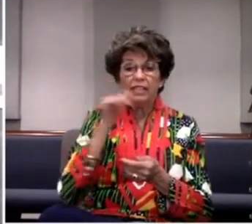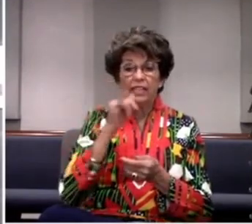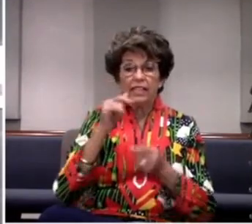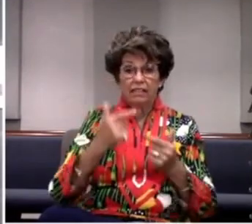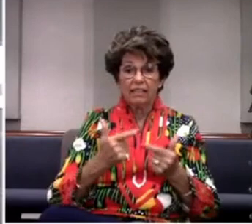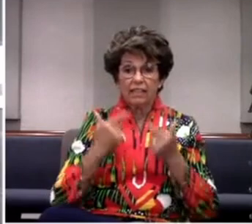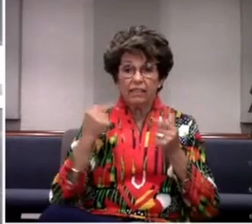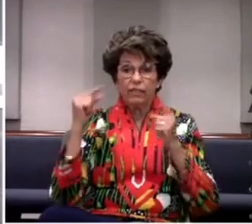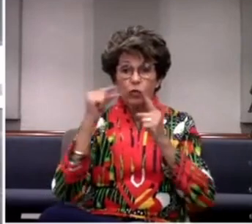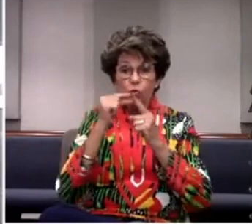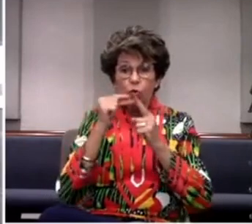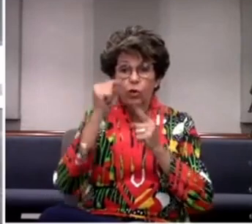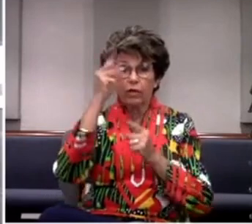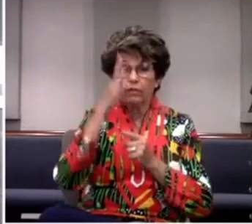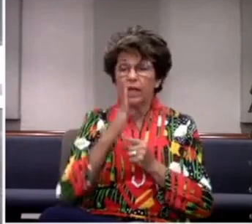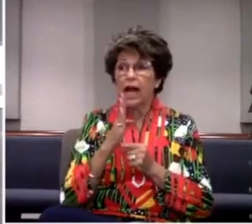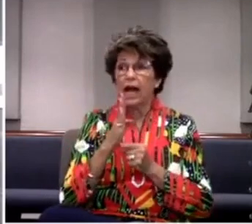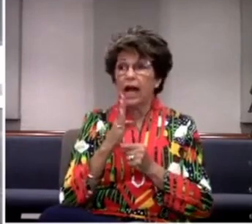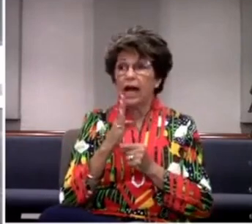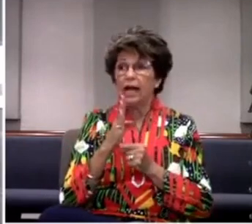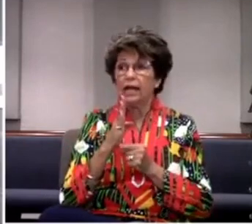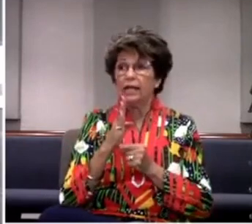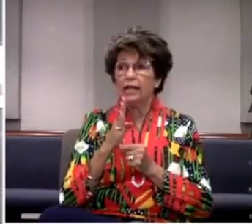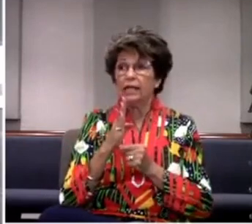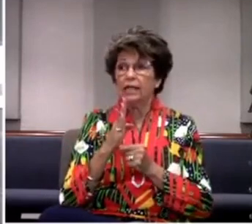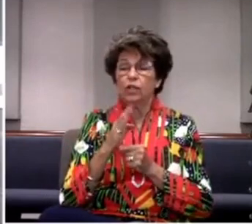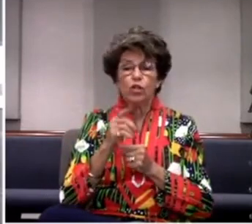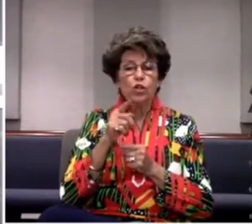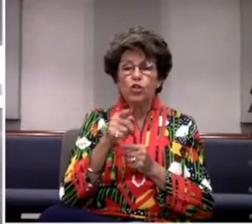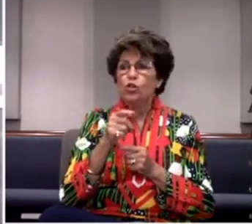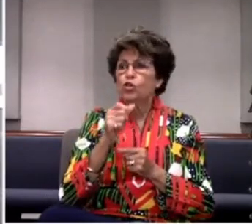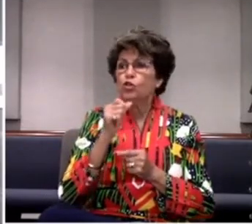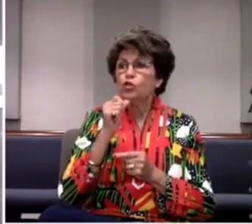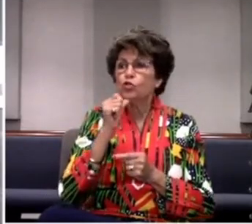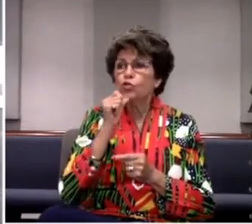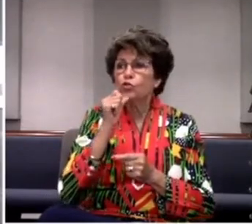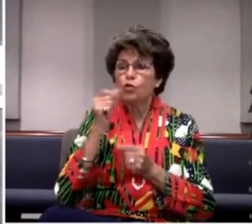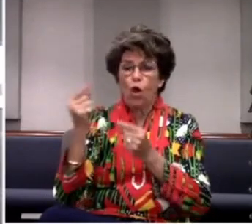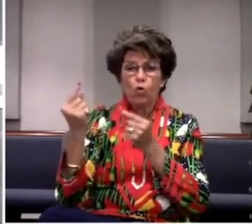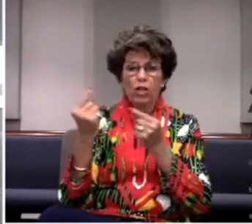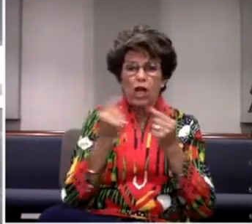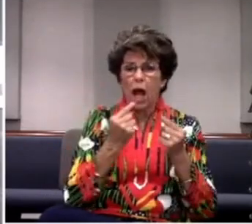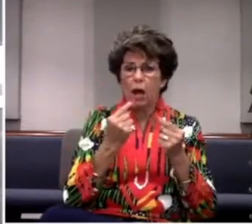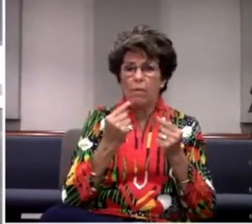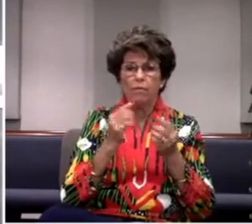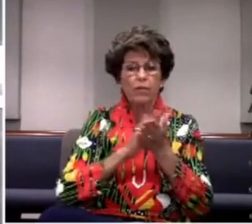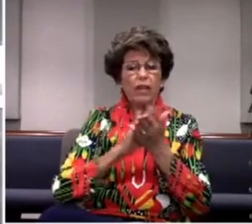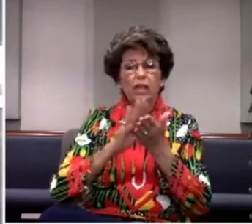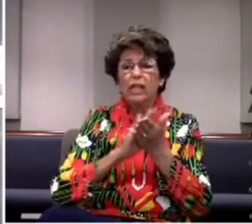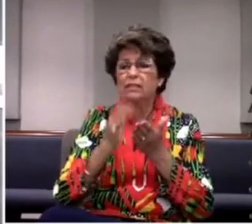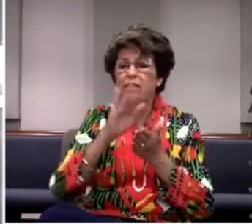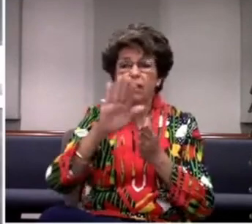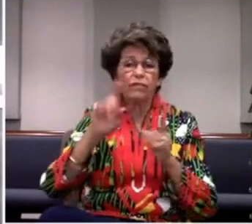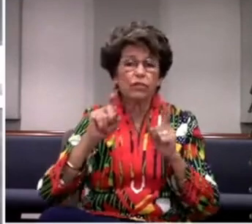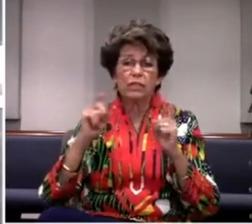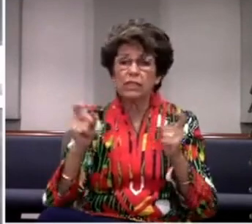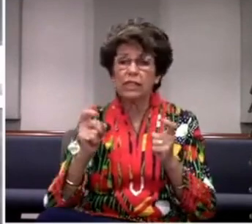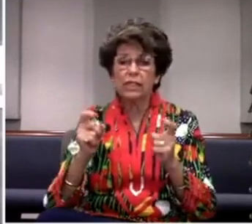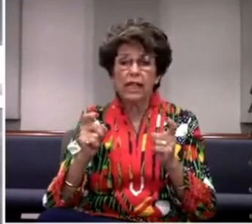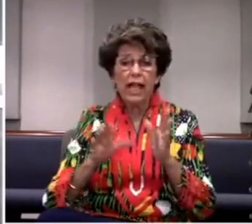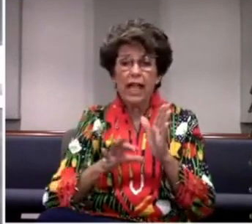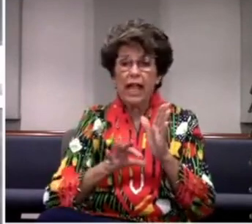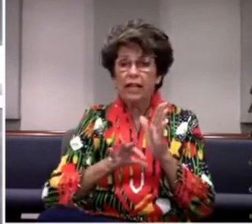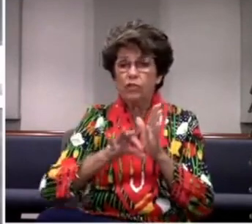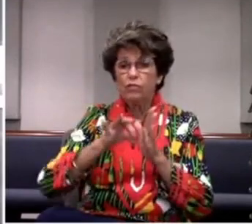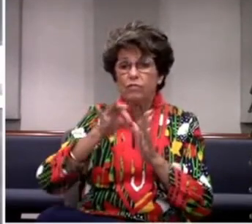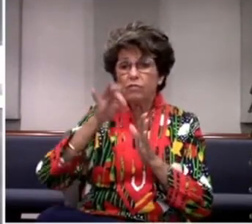God. And if you don't come to Jesus for the cleansing of your sin and you follow the God of this world,